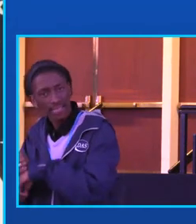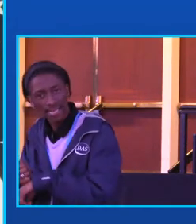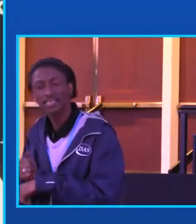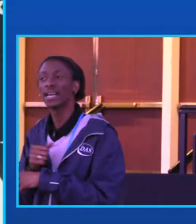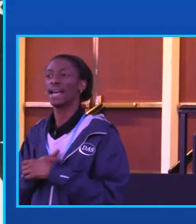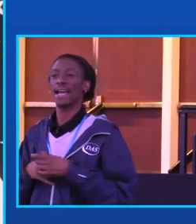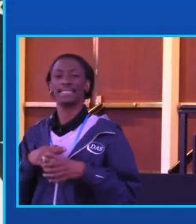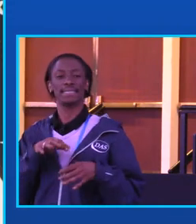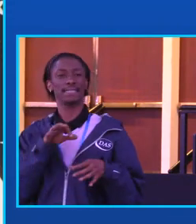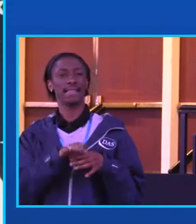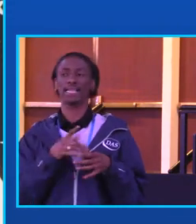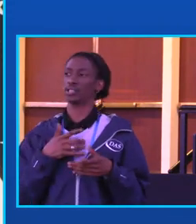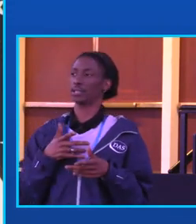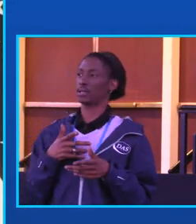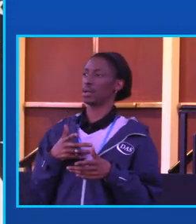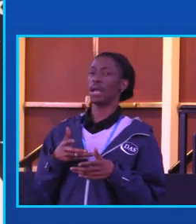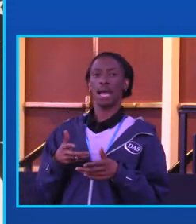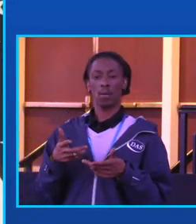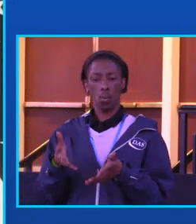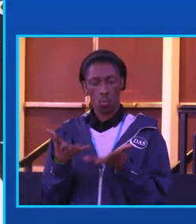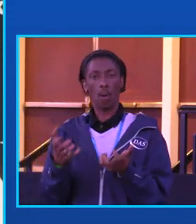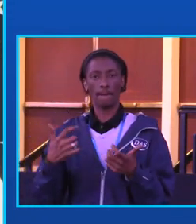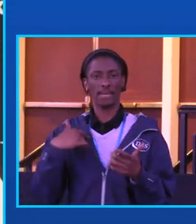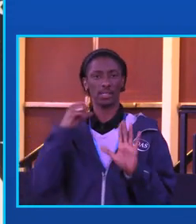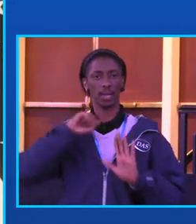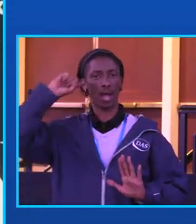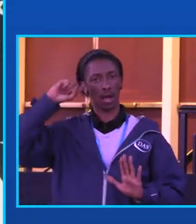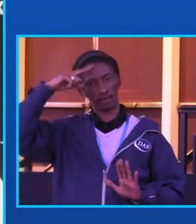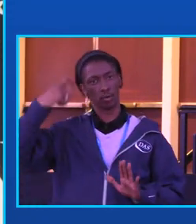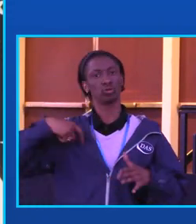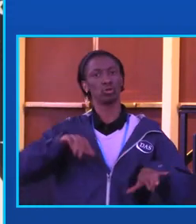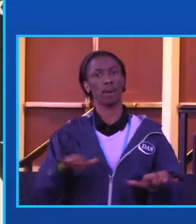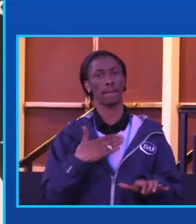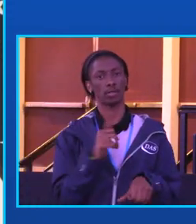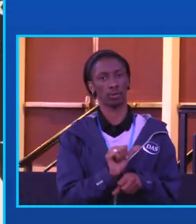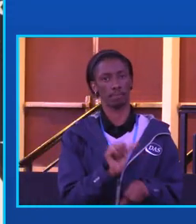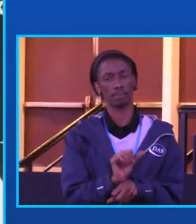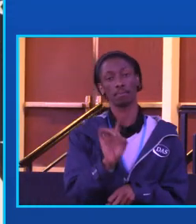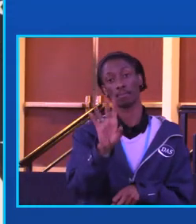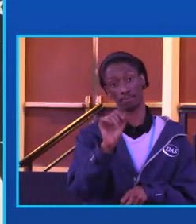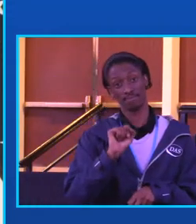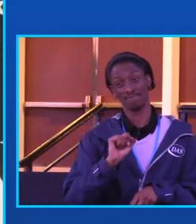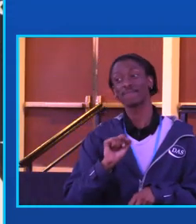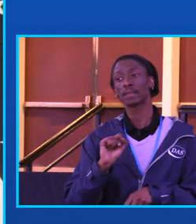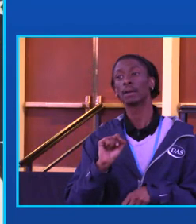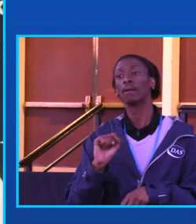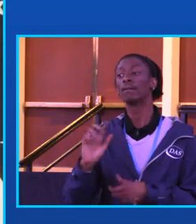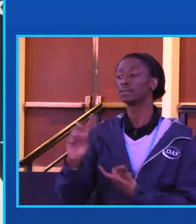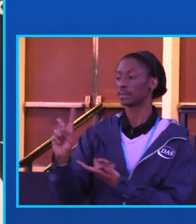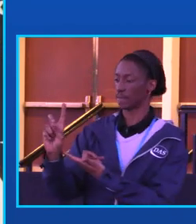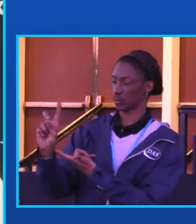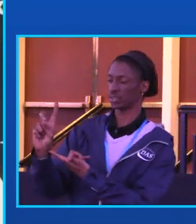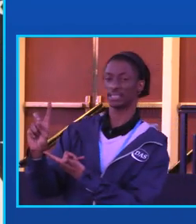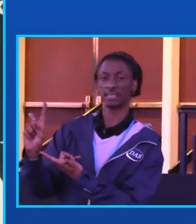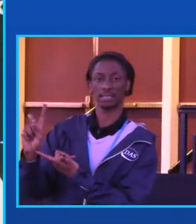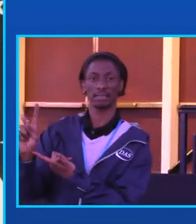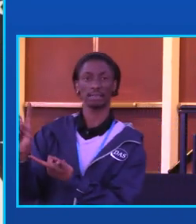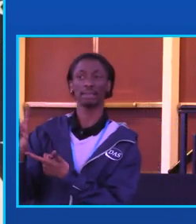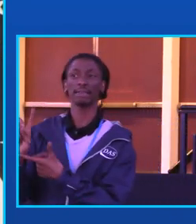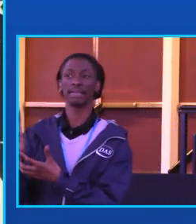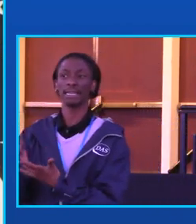for me to be hung for doing my job. My friends, democracy is on the ballot